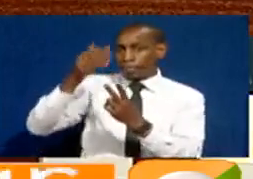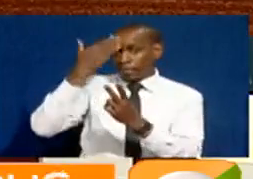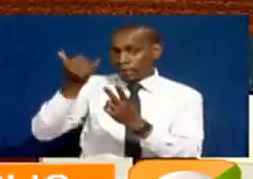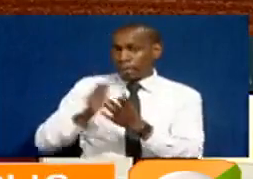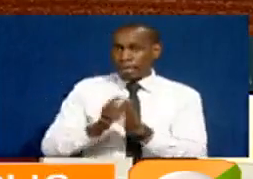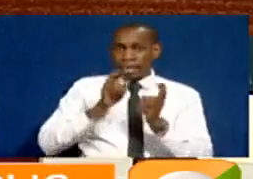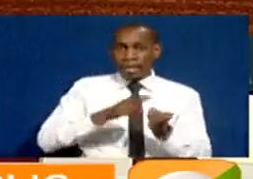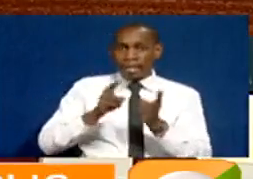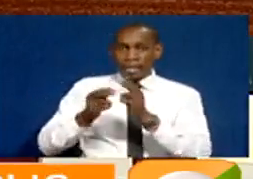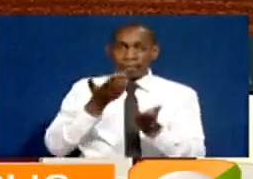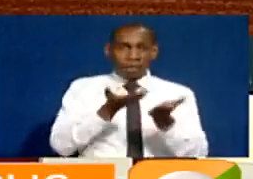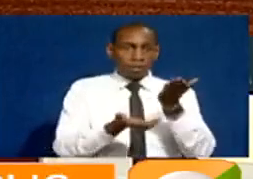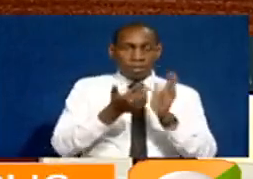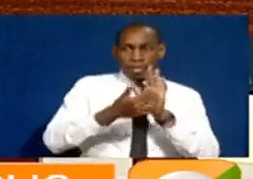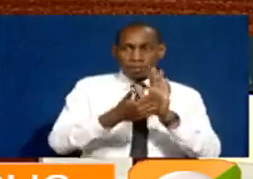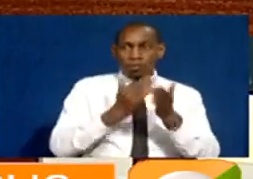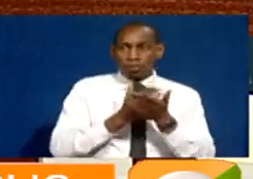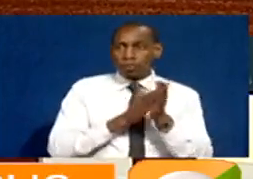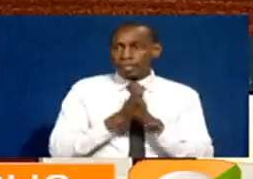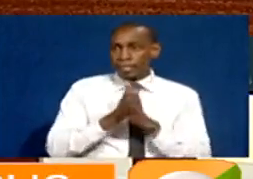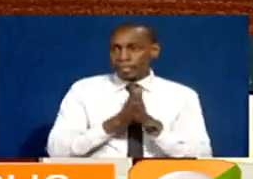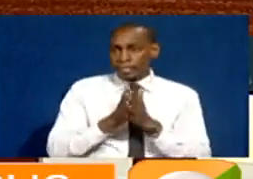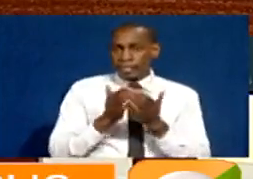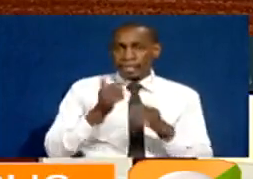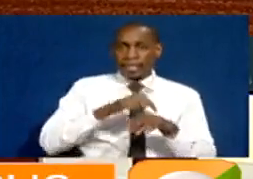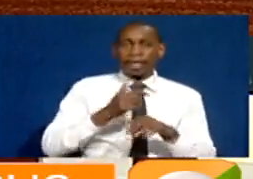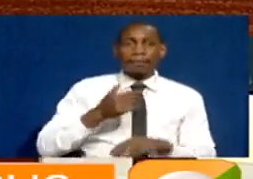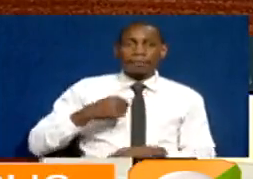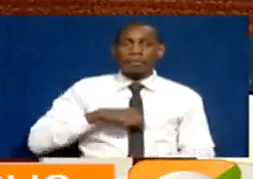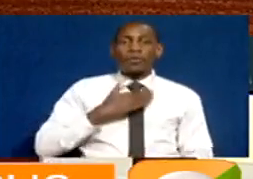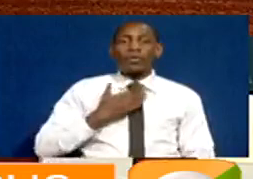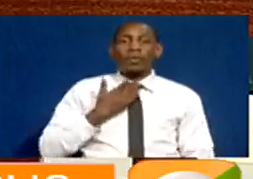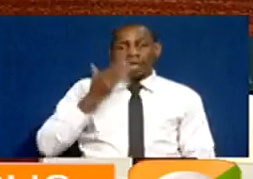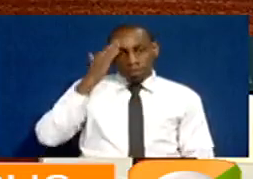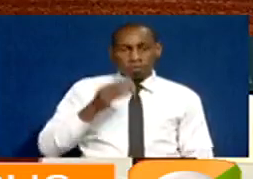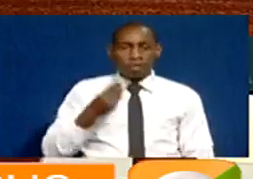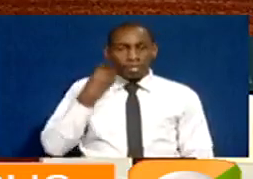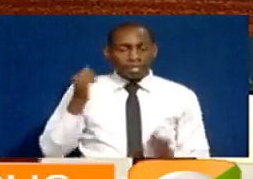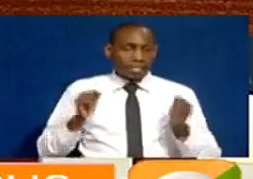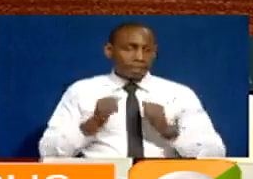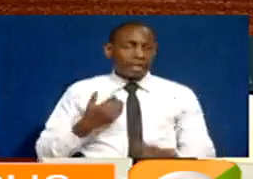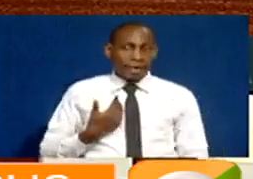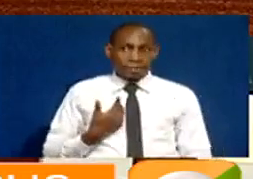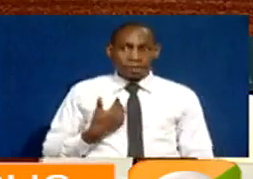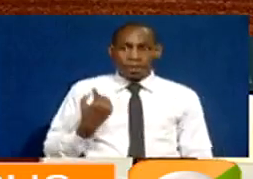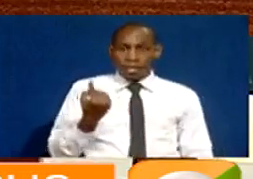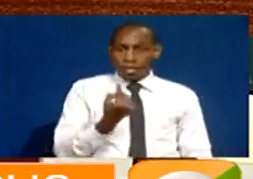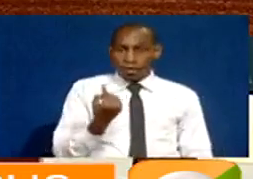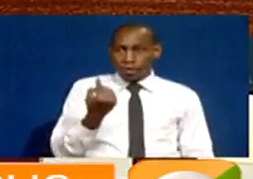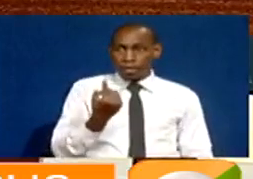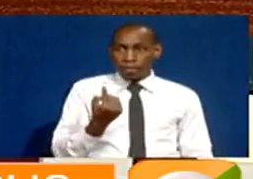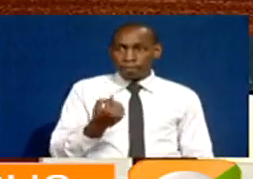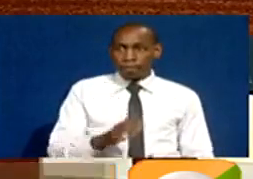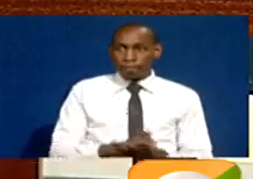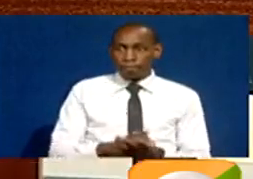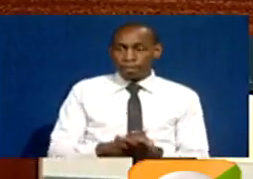normally use an analogy, which is very, very interesting. When we want to know that you have malaria, Jeff, we only take one